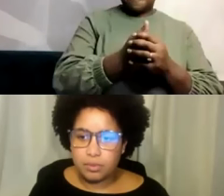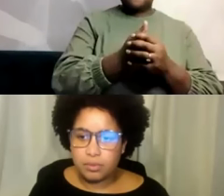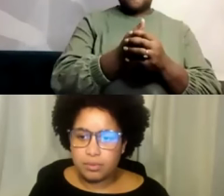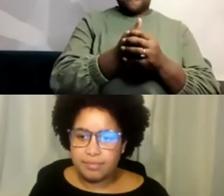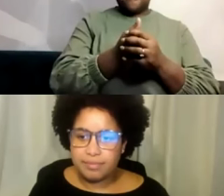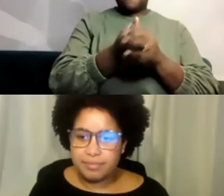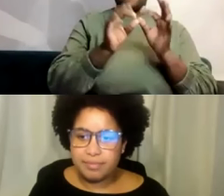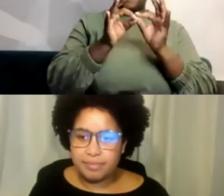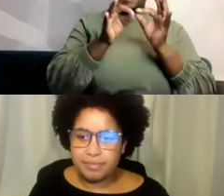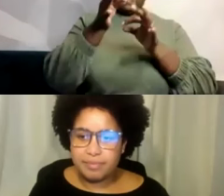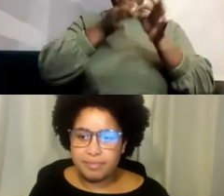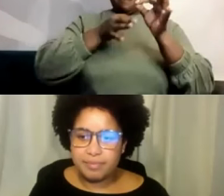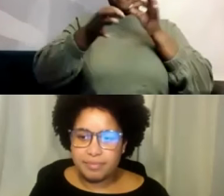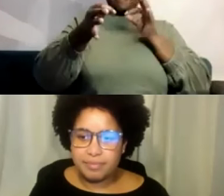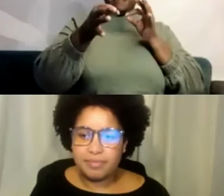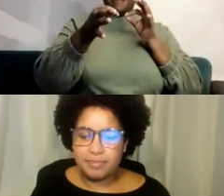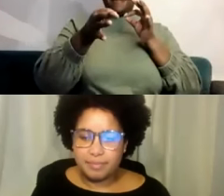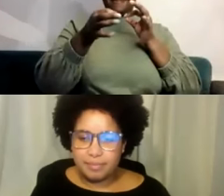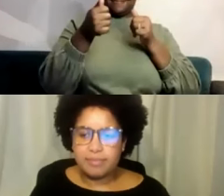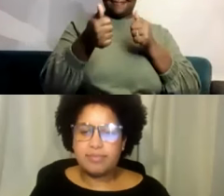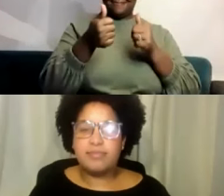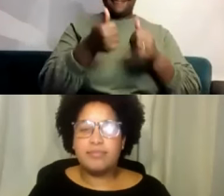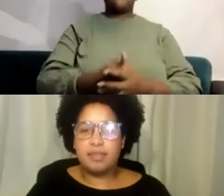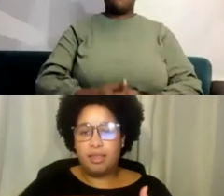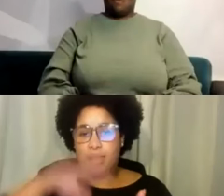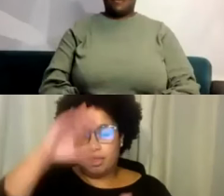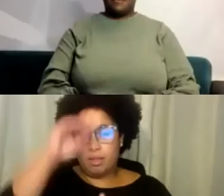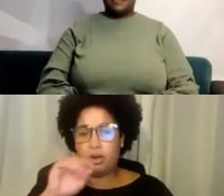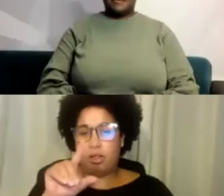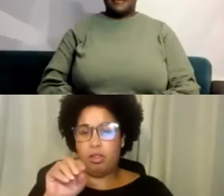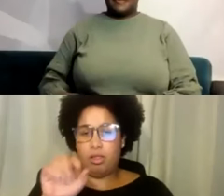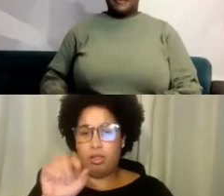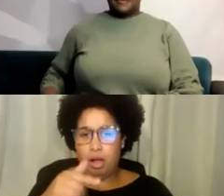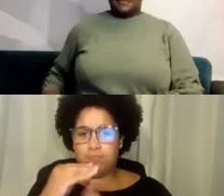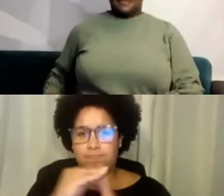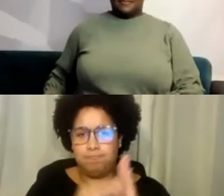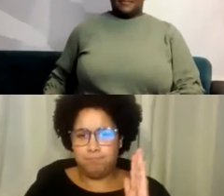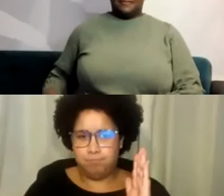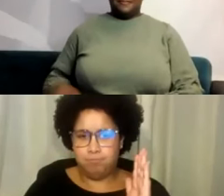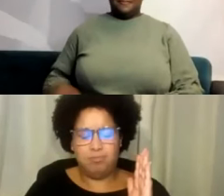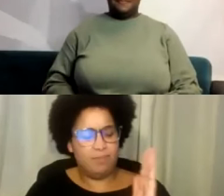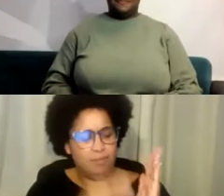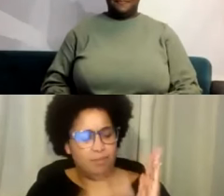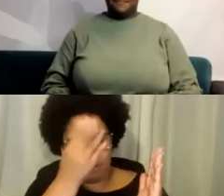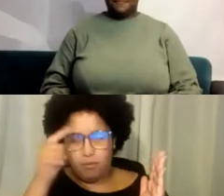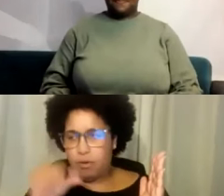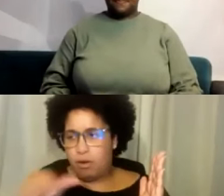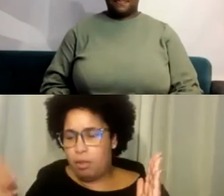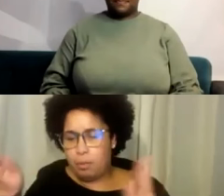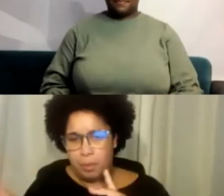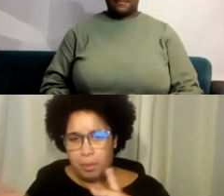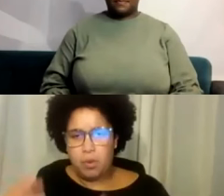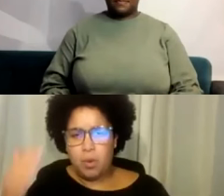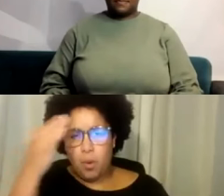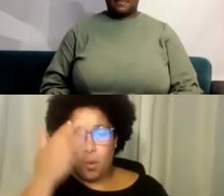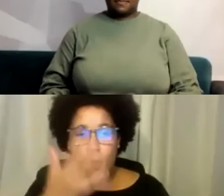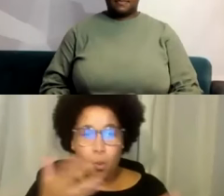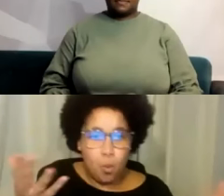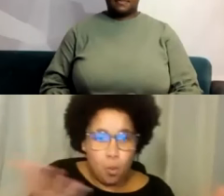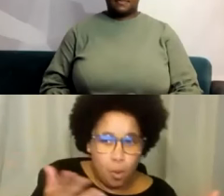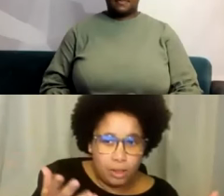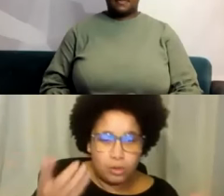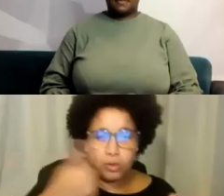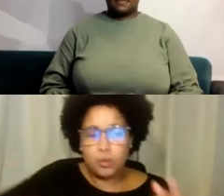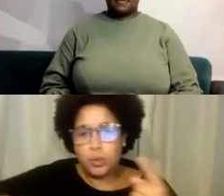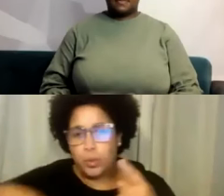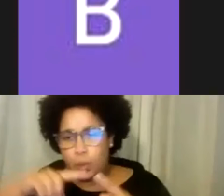The learning log is a way to capture and document information in a way that lets others know what, when, where, who,